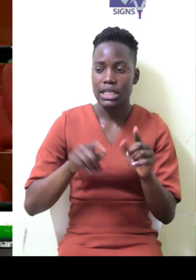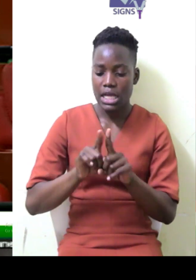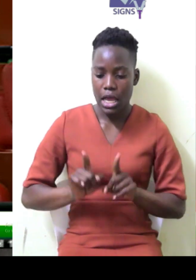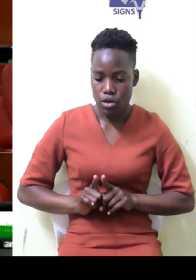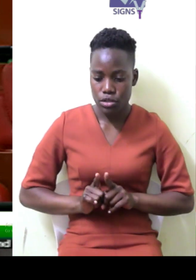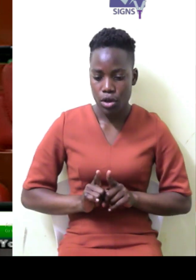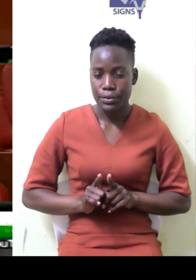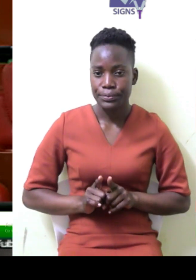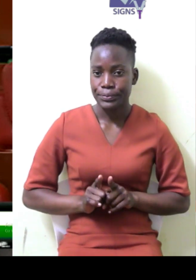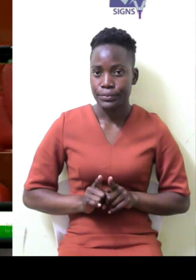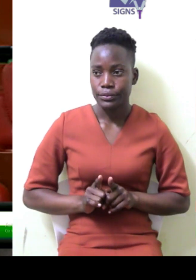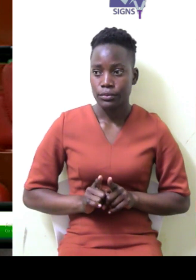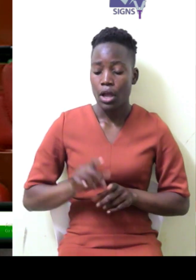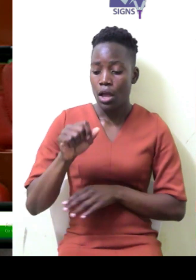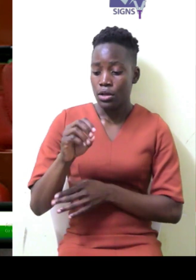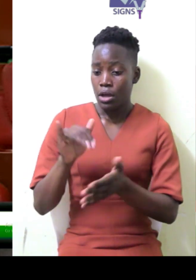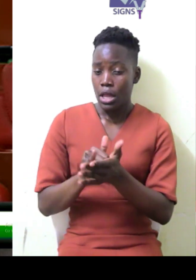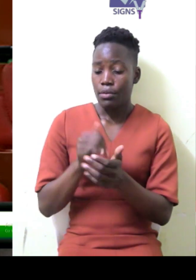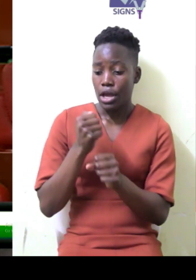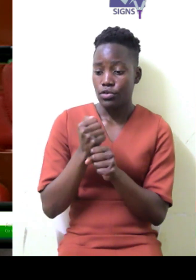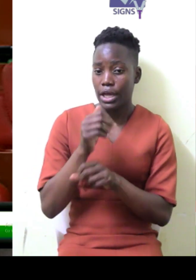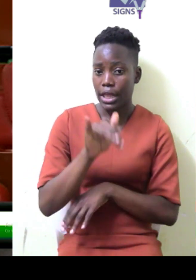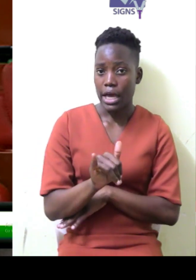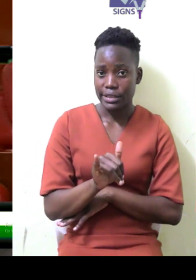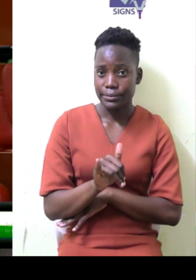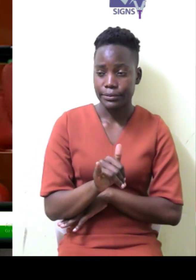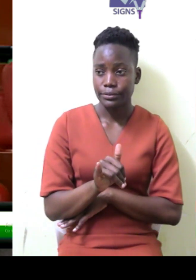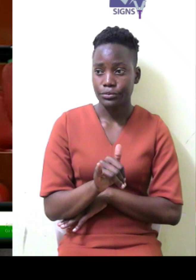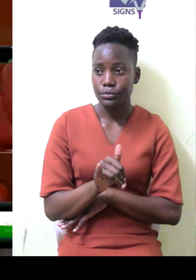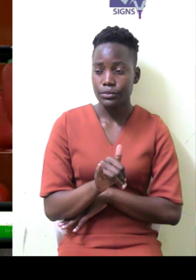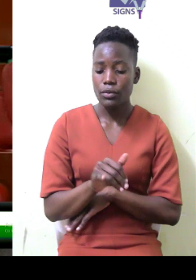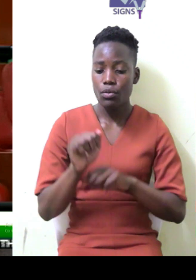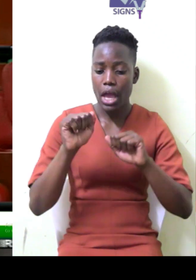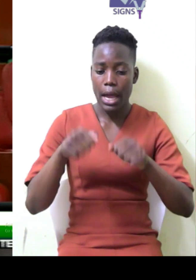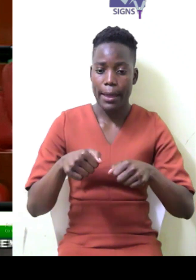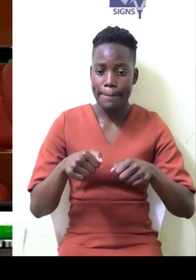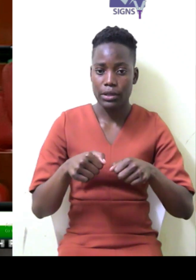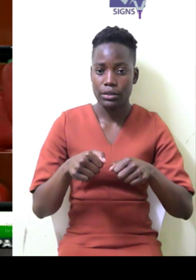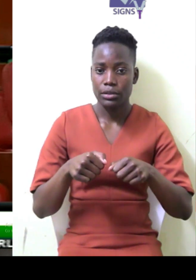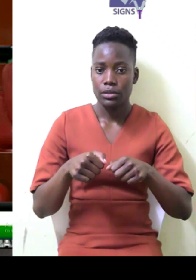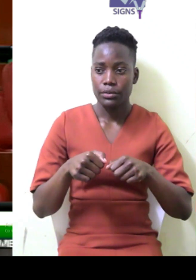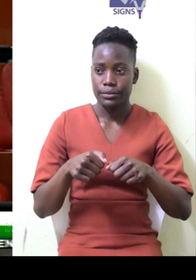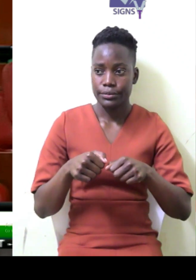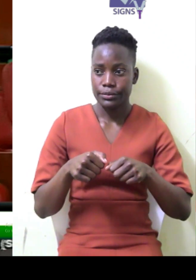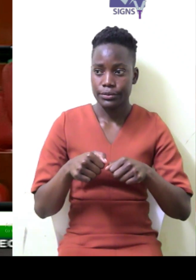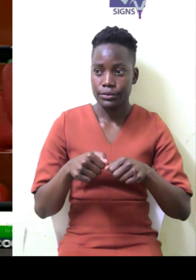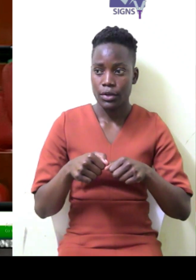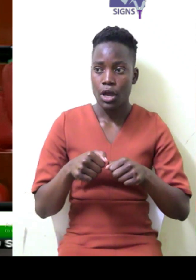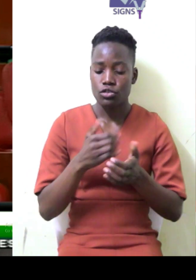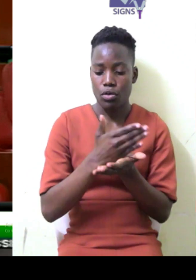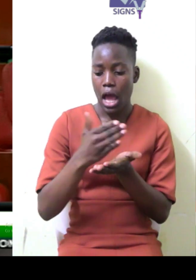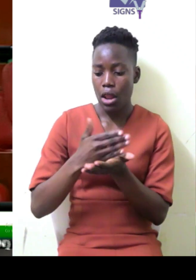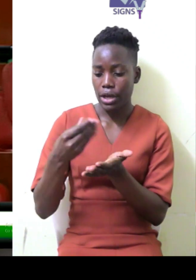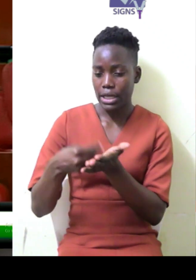borrow less, so that by doing that, we are able to actually allocate